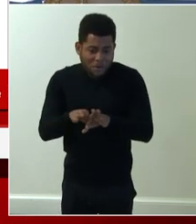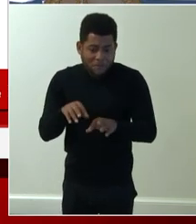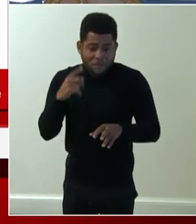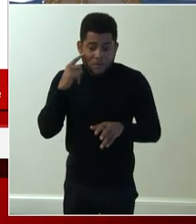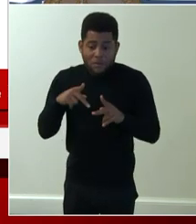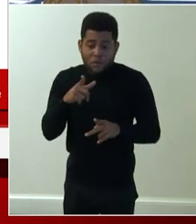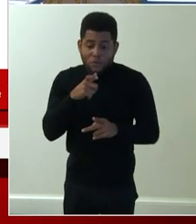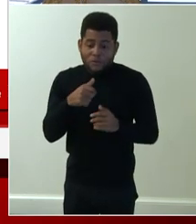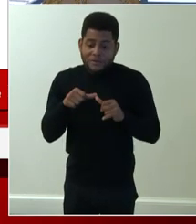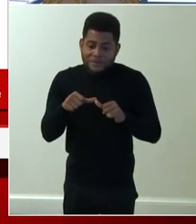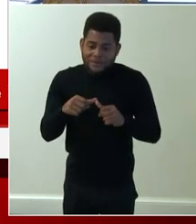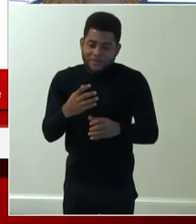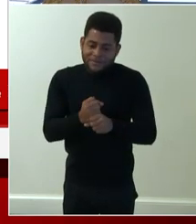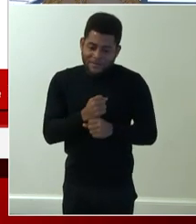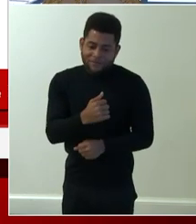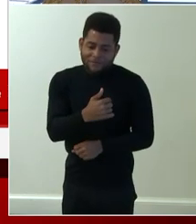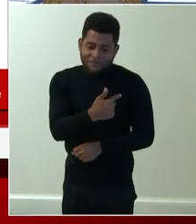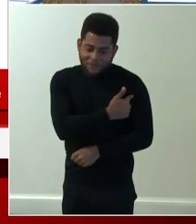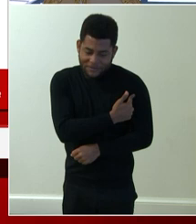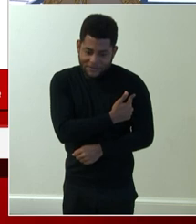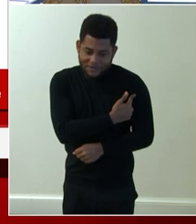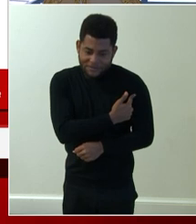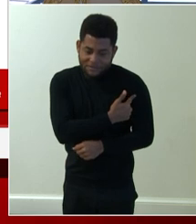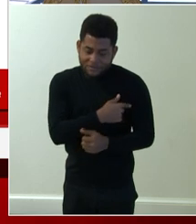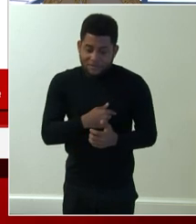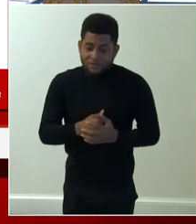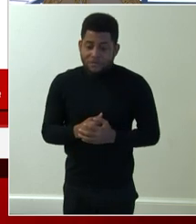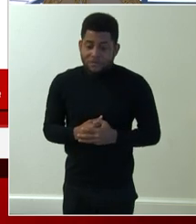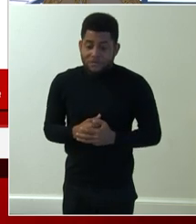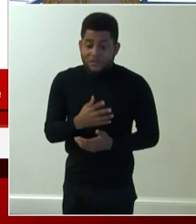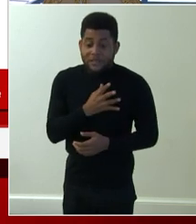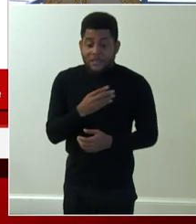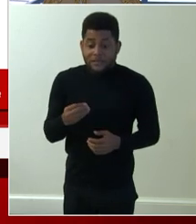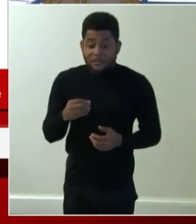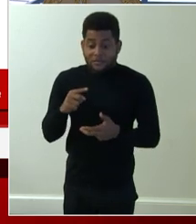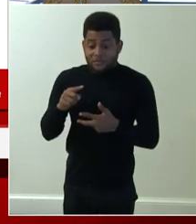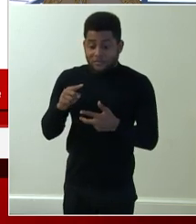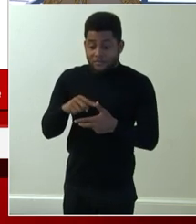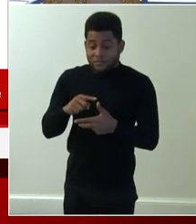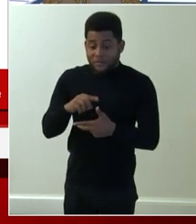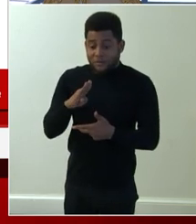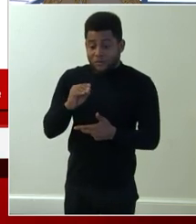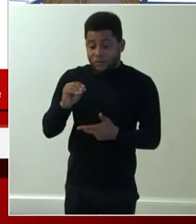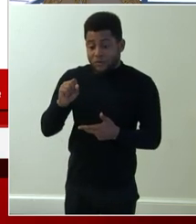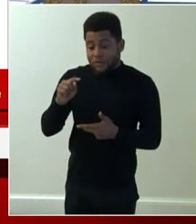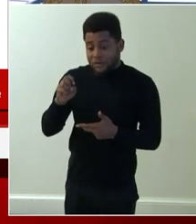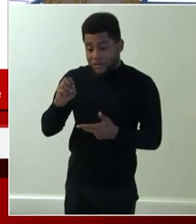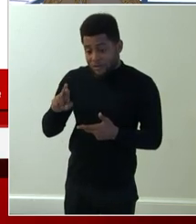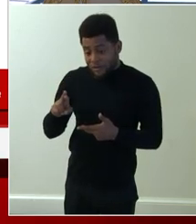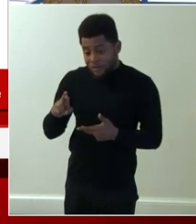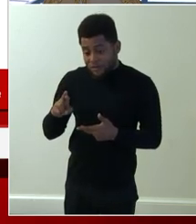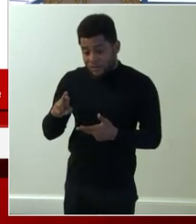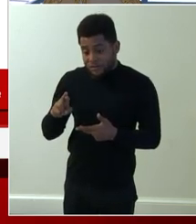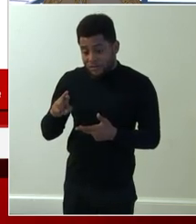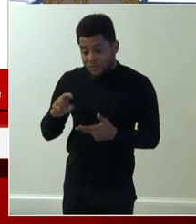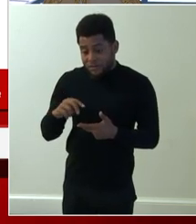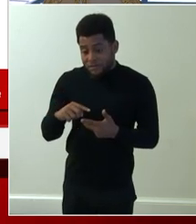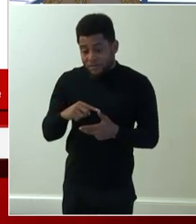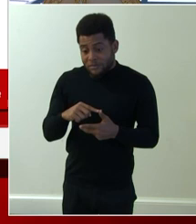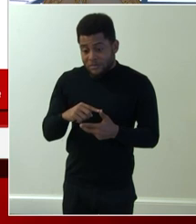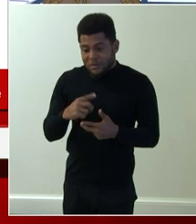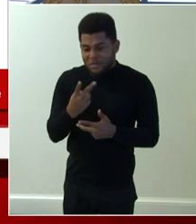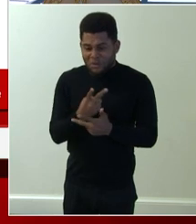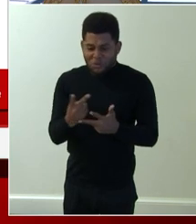get vaccinated and get boosted. We talked a couple of weeks ago about